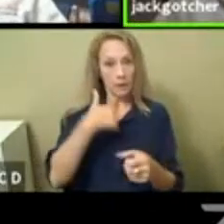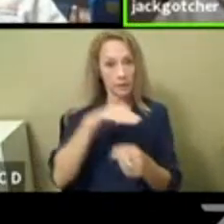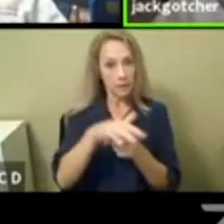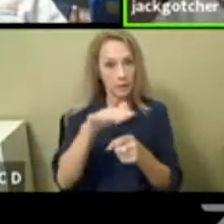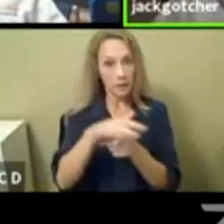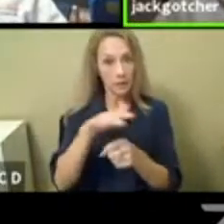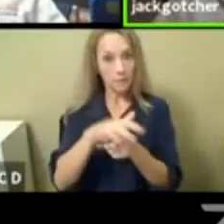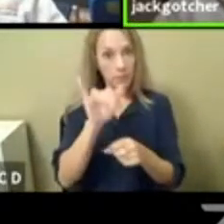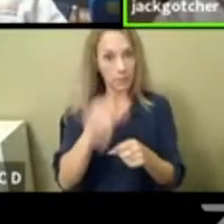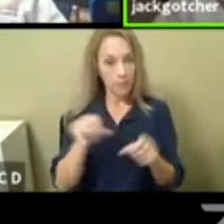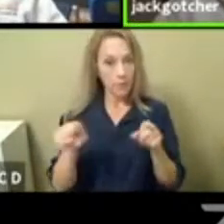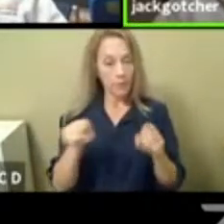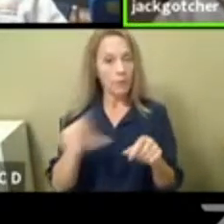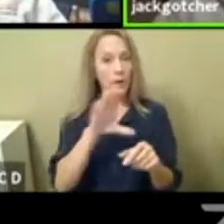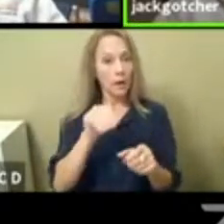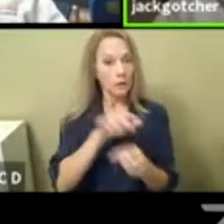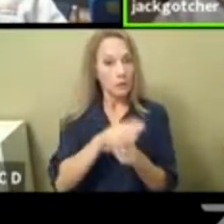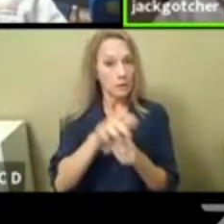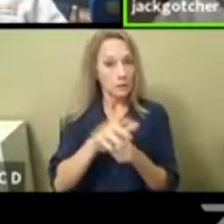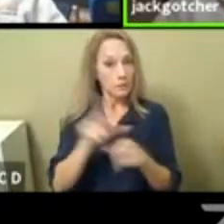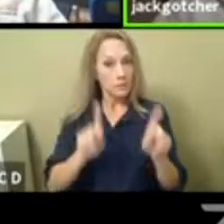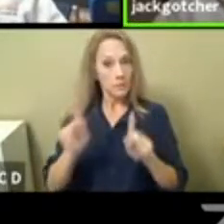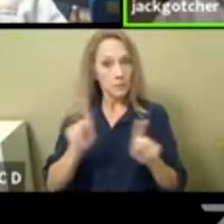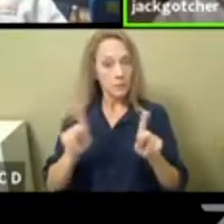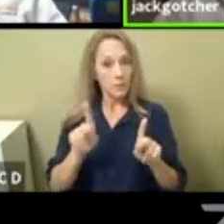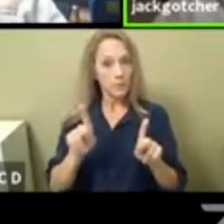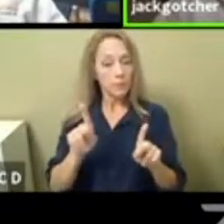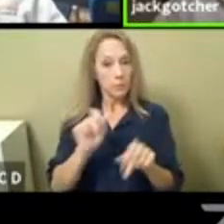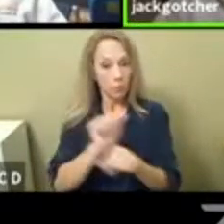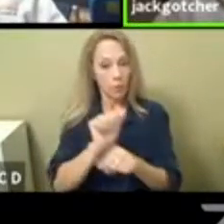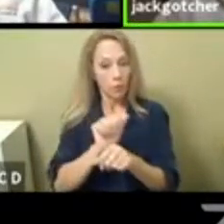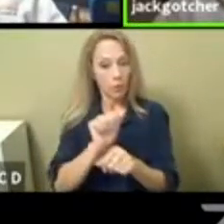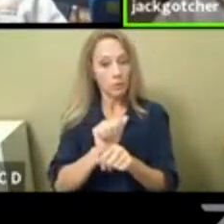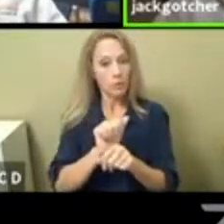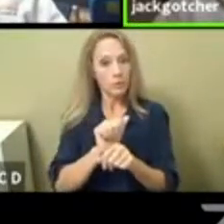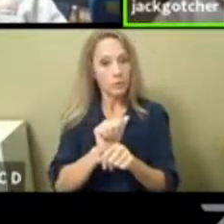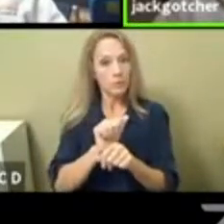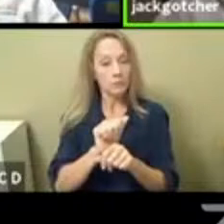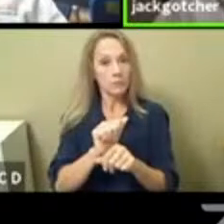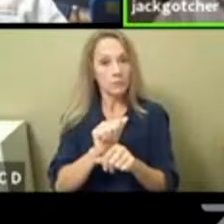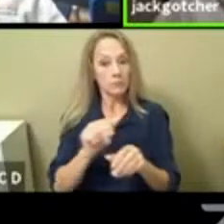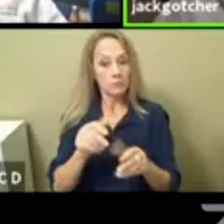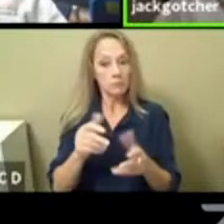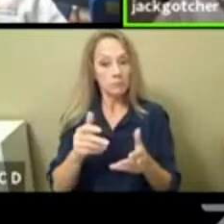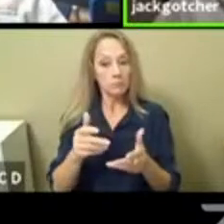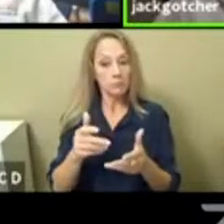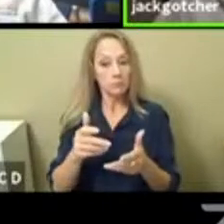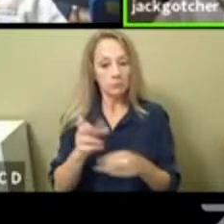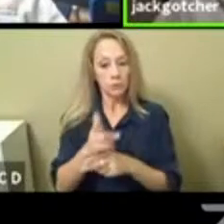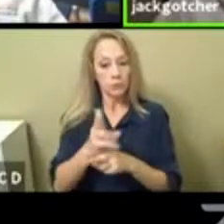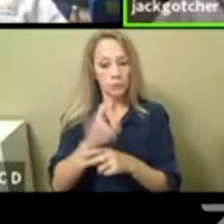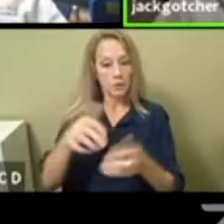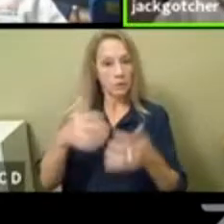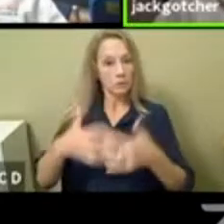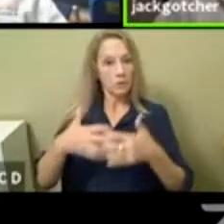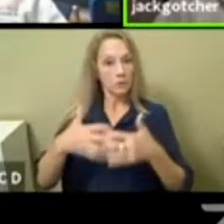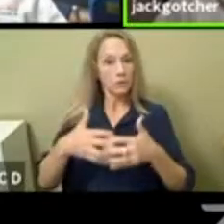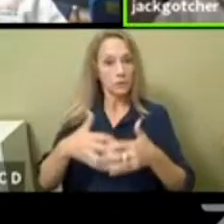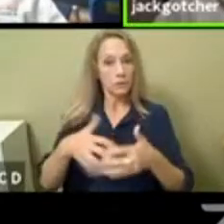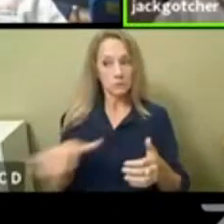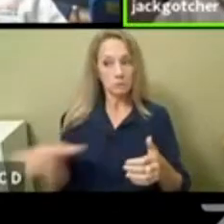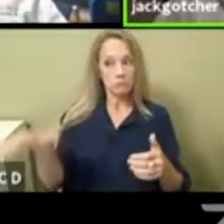workforce to get the throughput with the machines that are in the community?